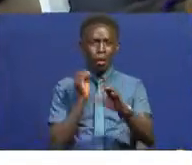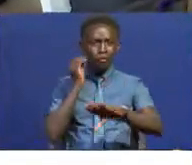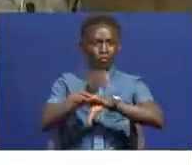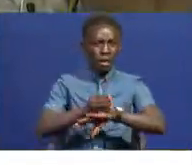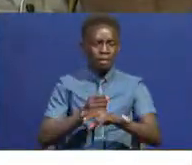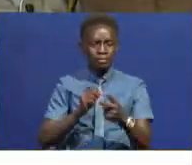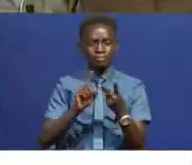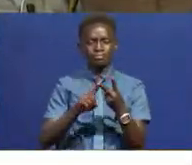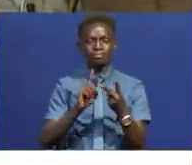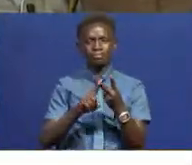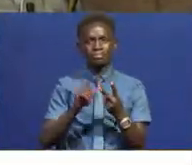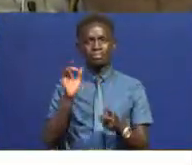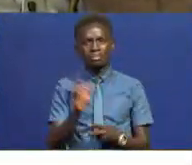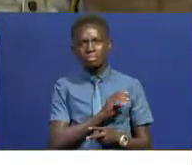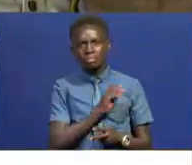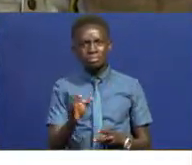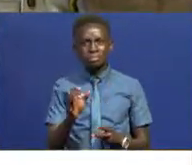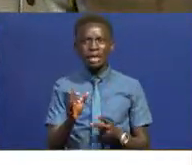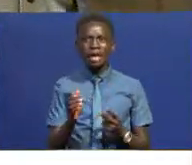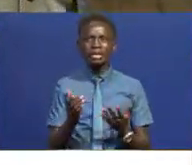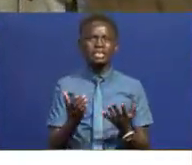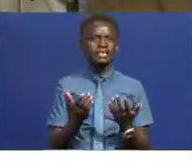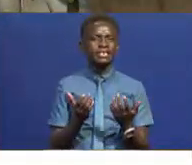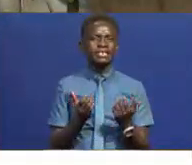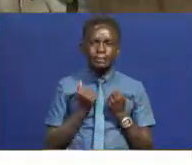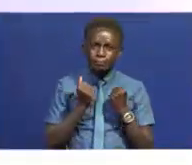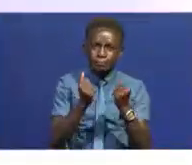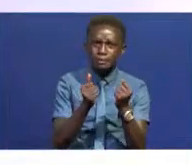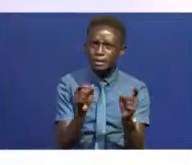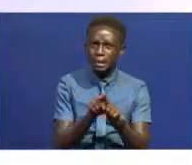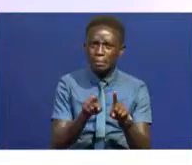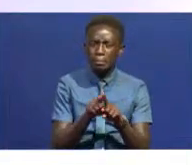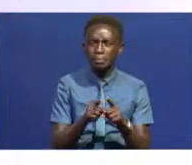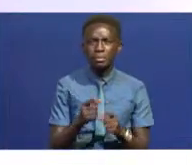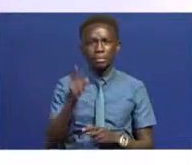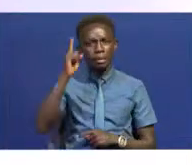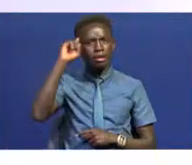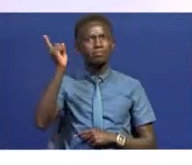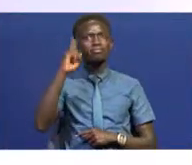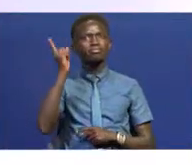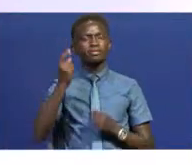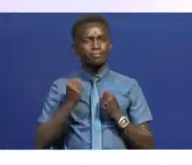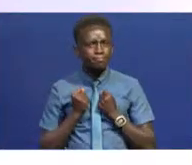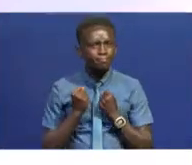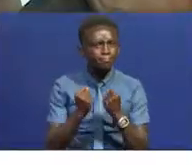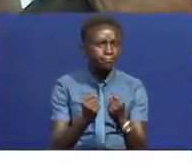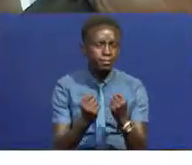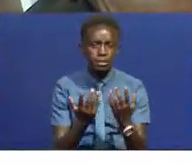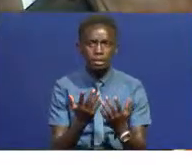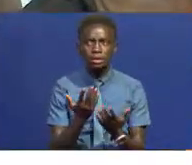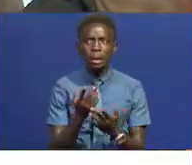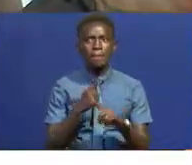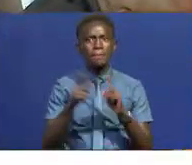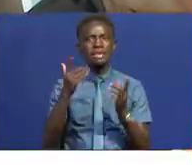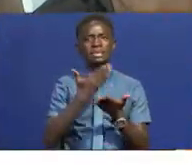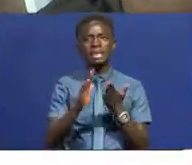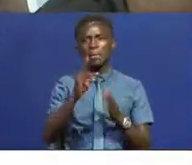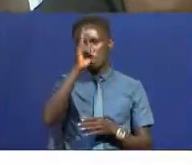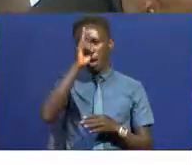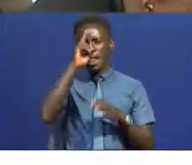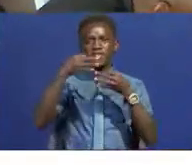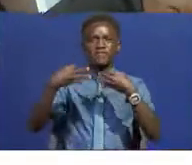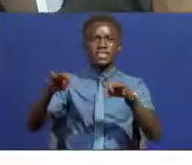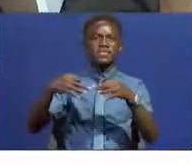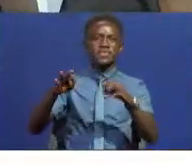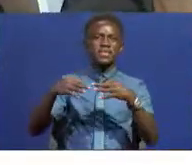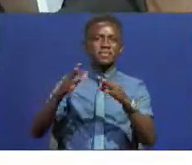driving, and allows those who commit these crimes to escape. Transport CS Kipchumba